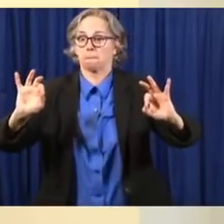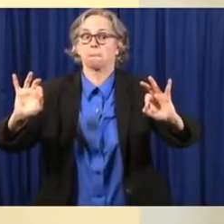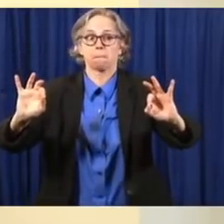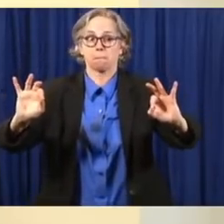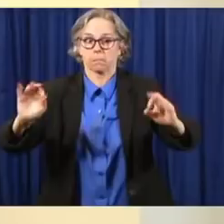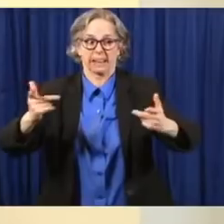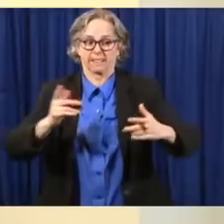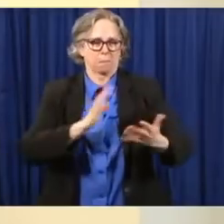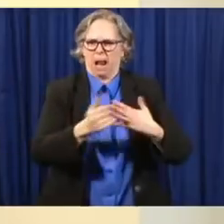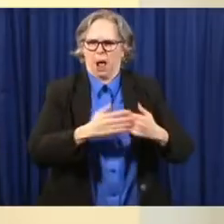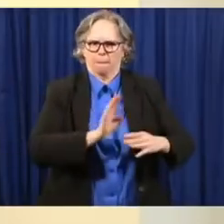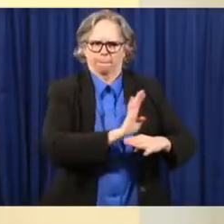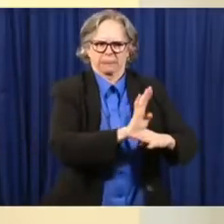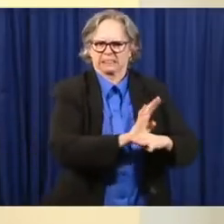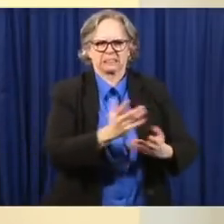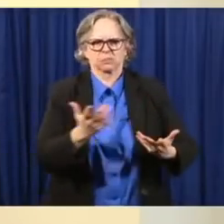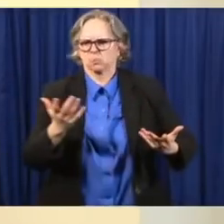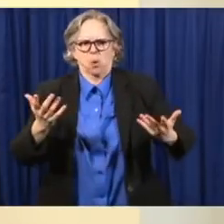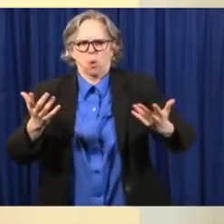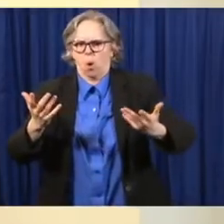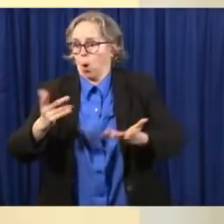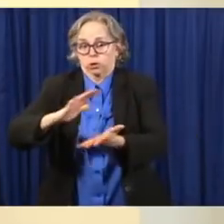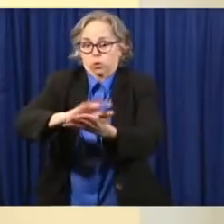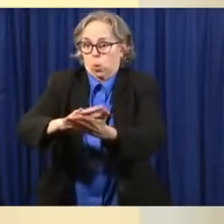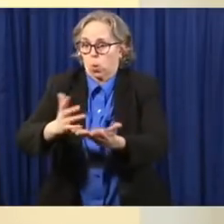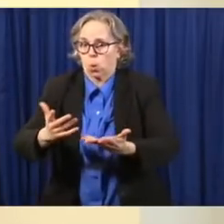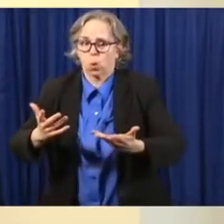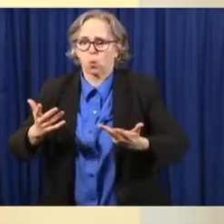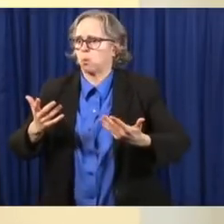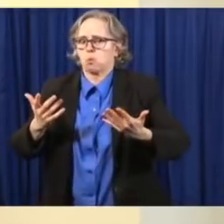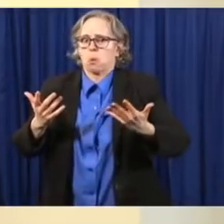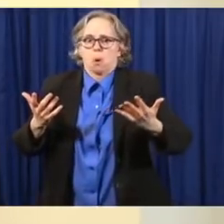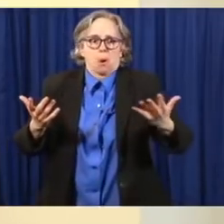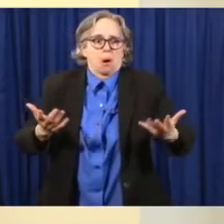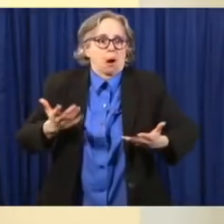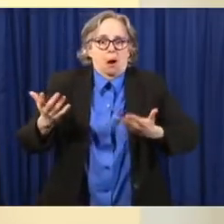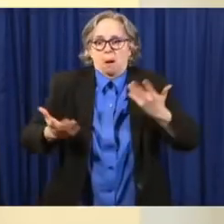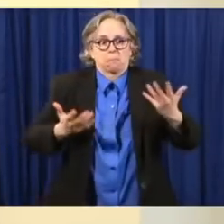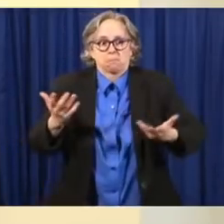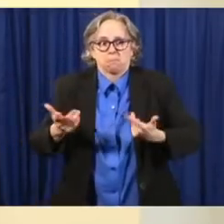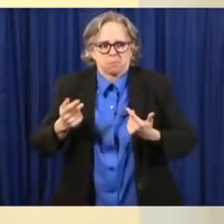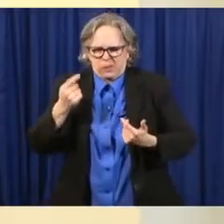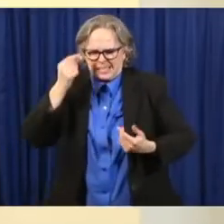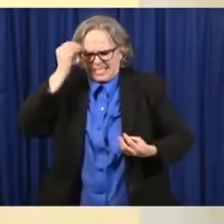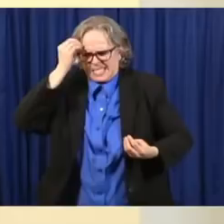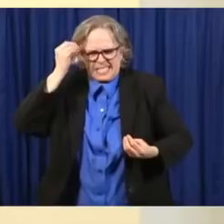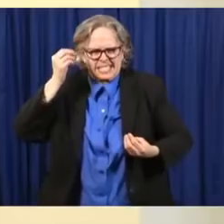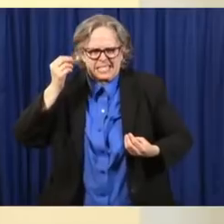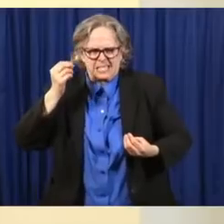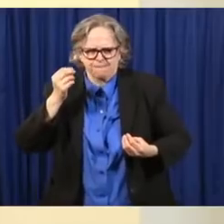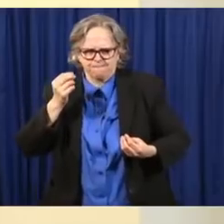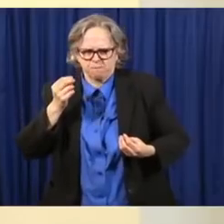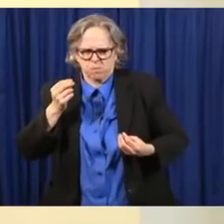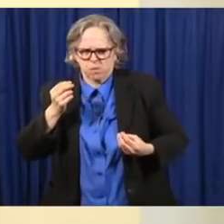businesses, how we run a school, we are sitting around thinking, how do we live in this new